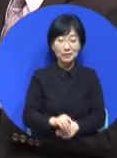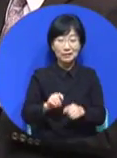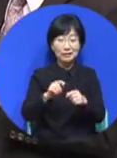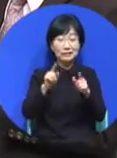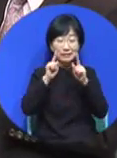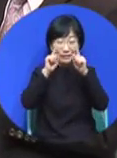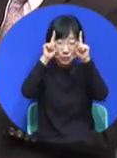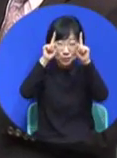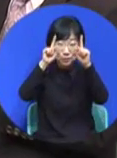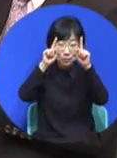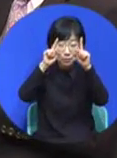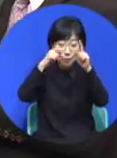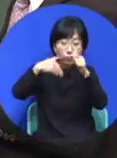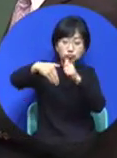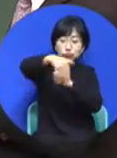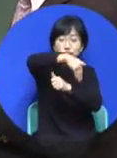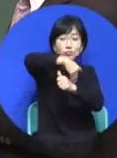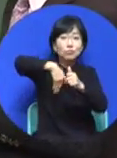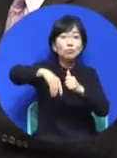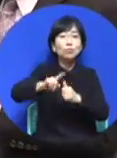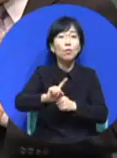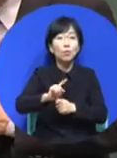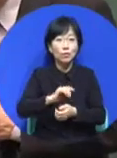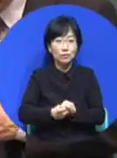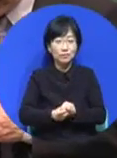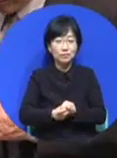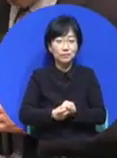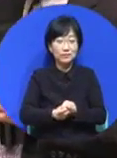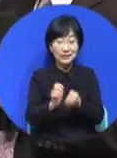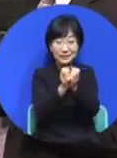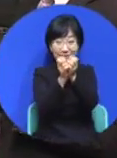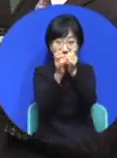And before people go to hell, they live in within the background of